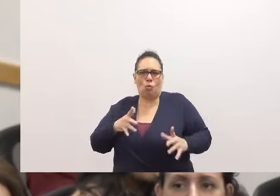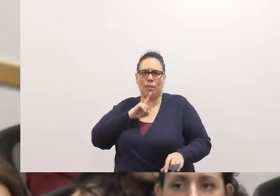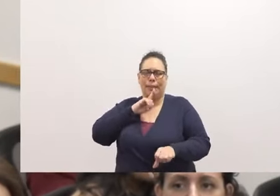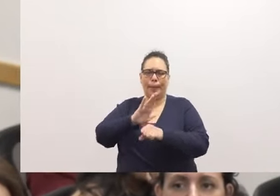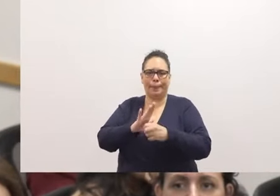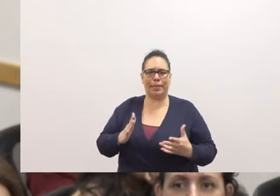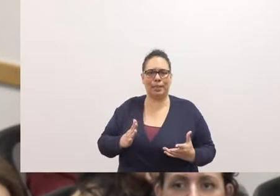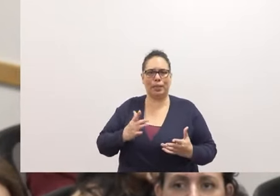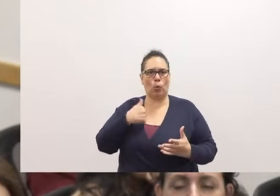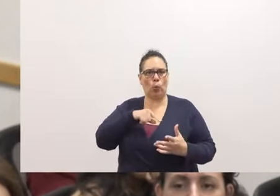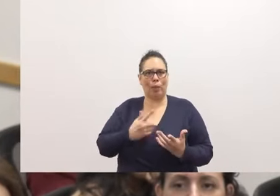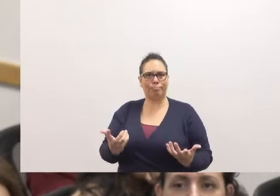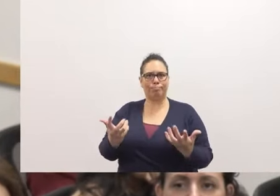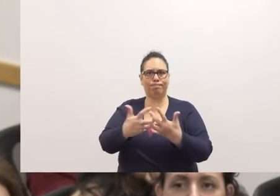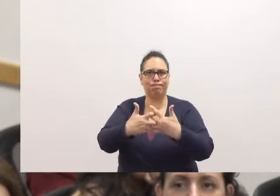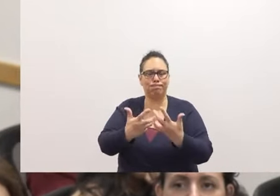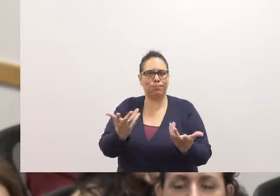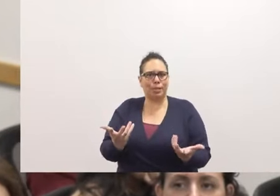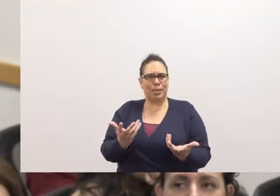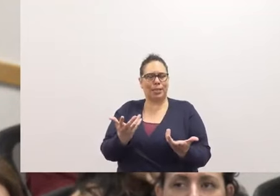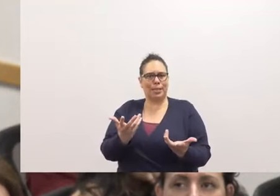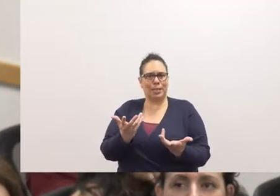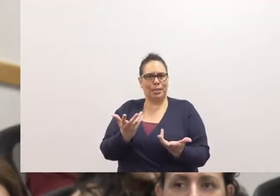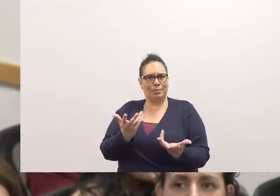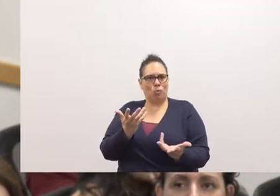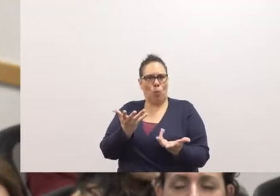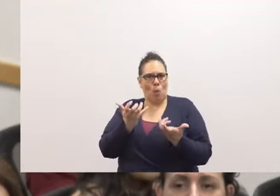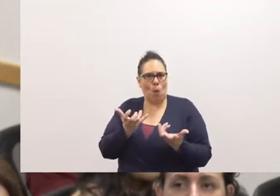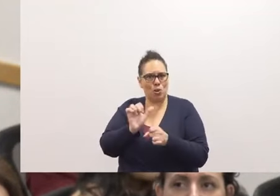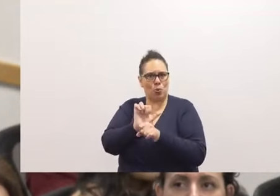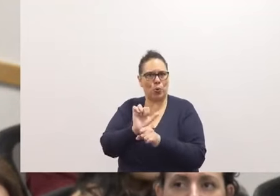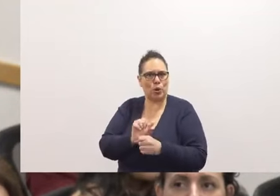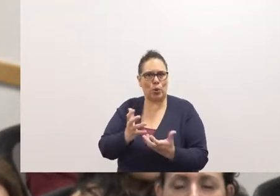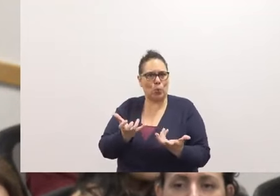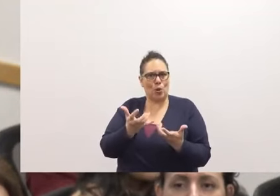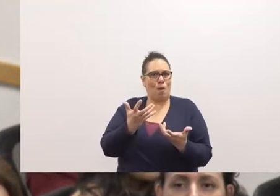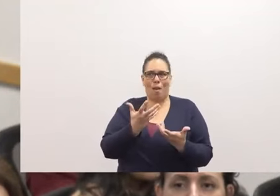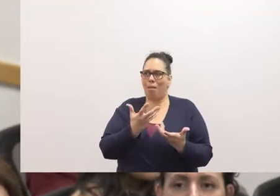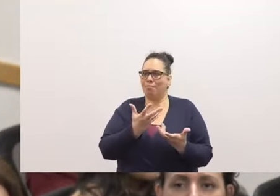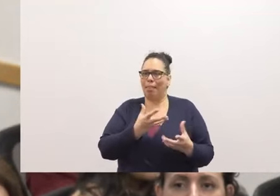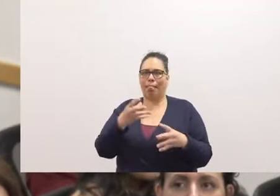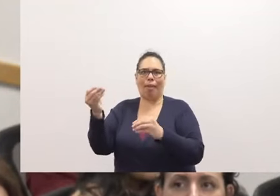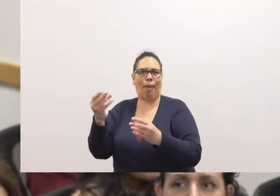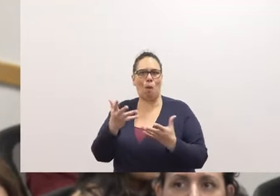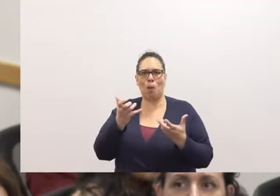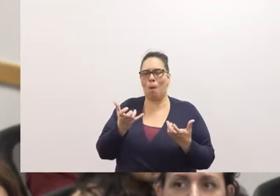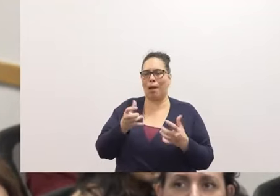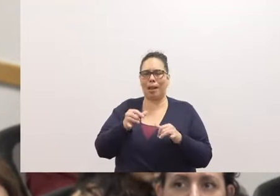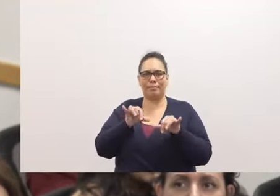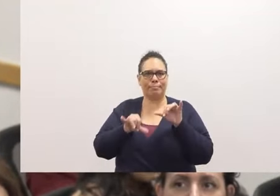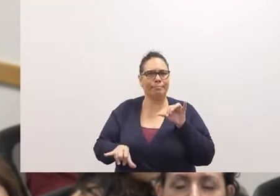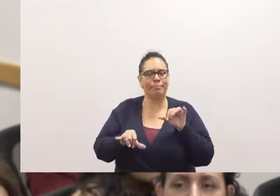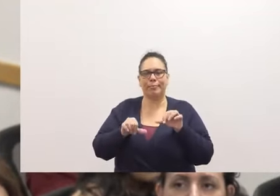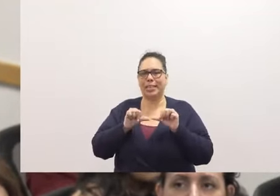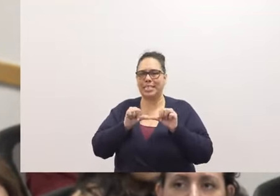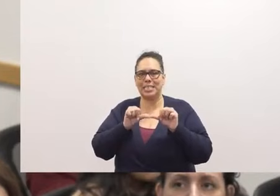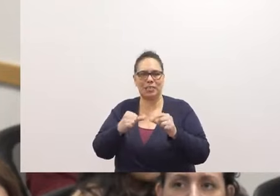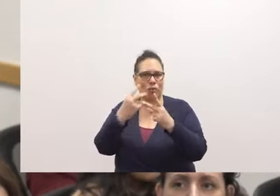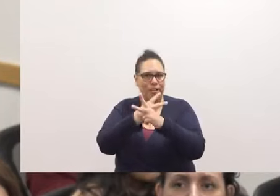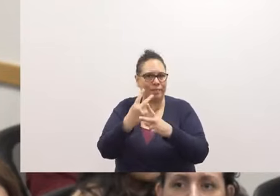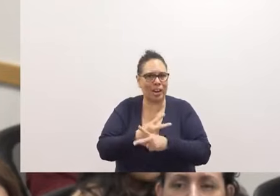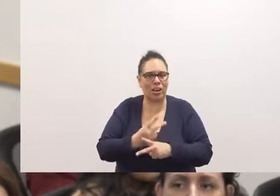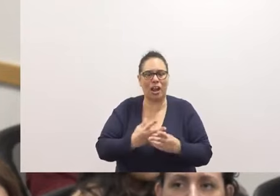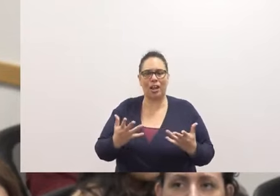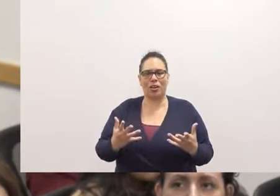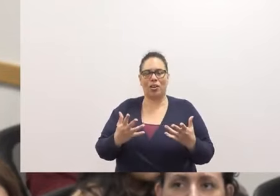are in alignment with y'all. Like, we wanna do this work. We don't wanna go anywhere. We wanna continue to figure this out. And I think that